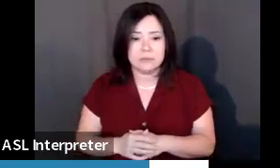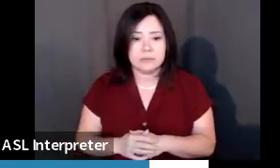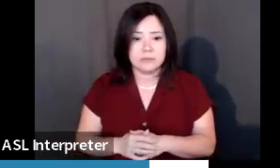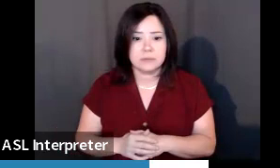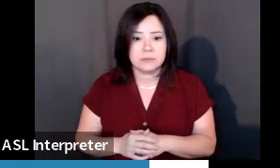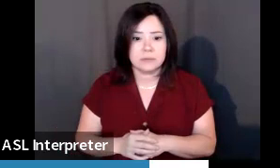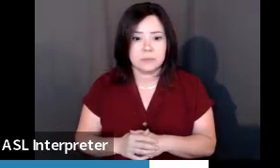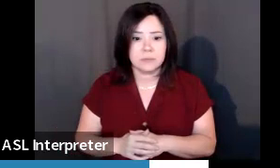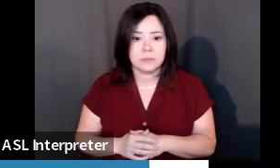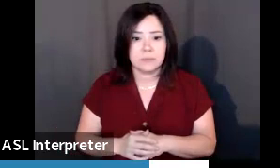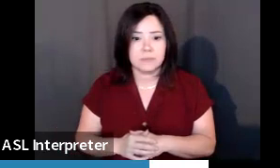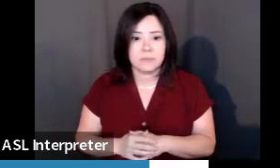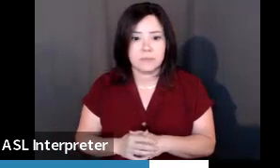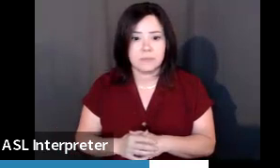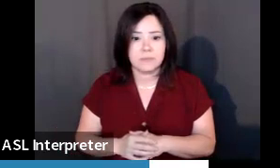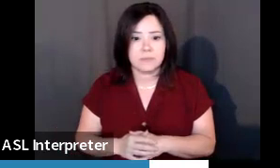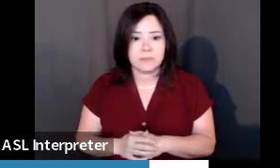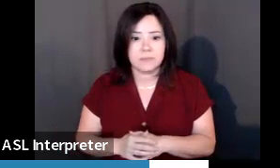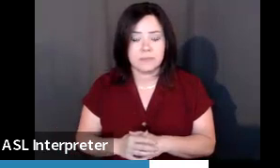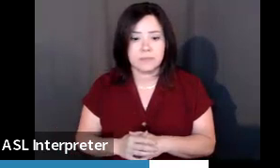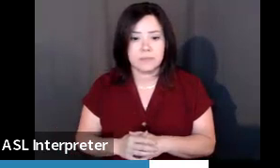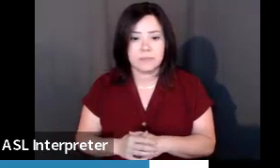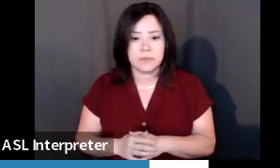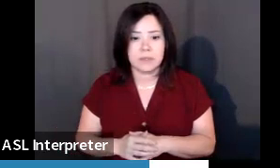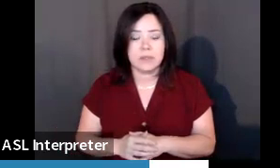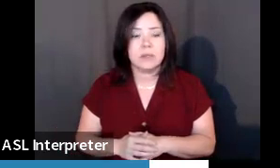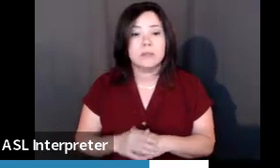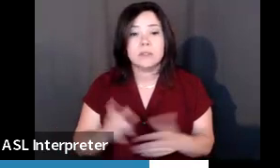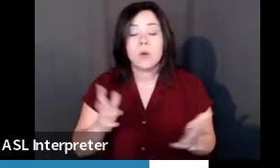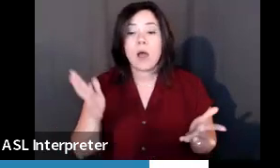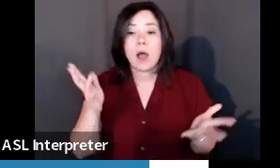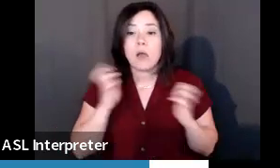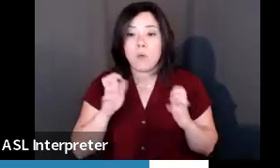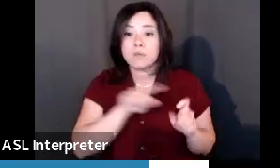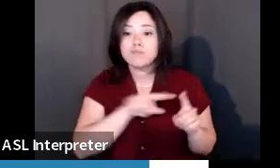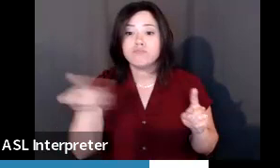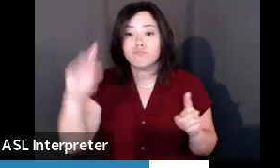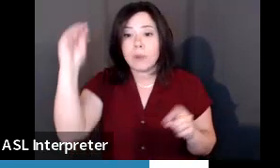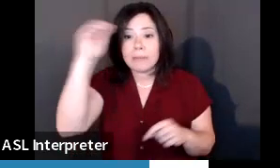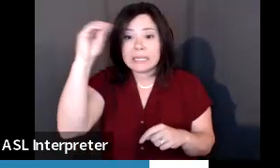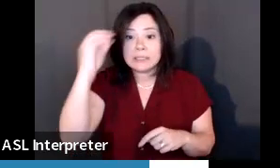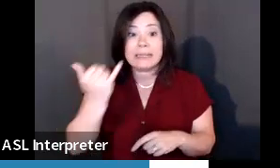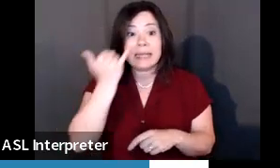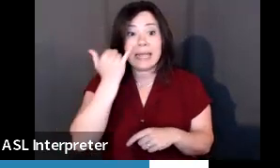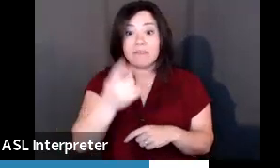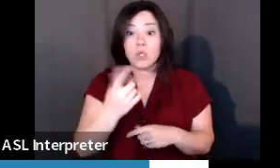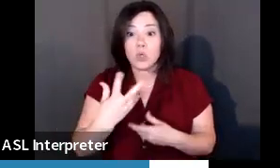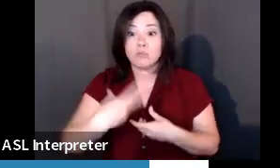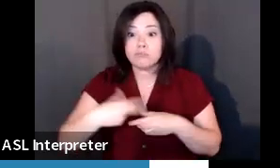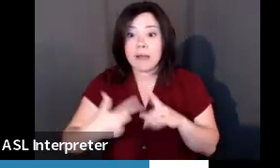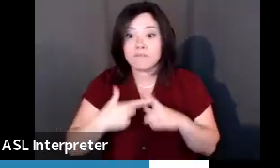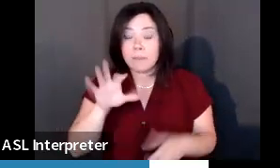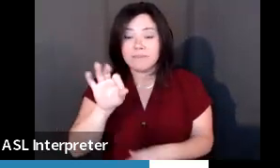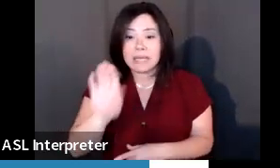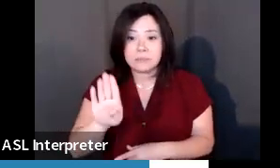All right, so I want to hear from folks. And if you're on Facebook, we encourage you